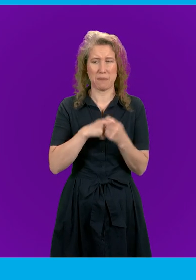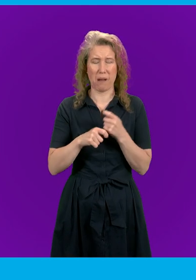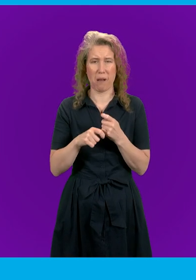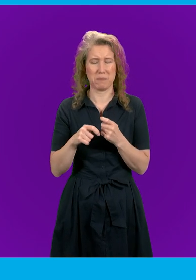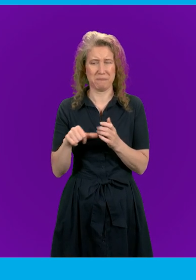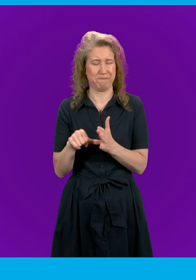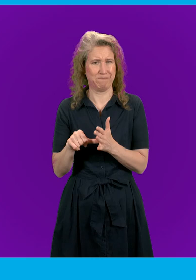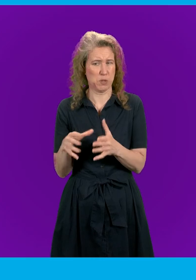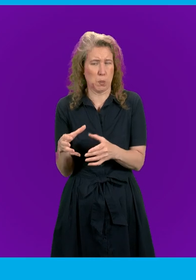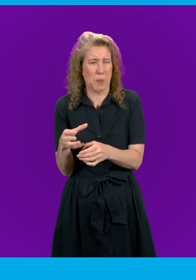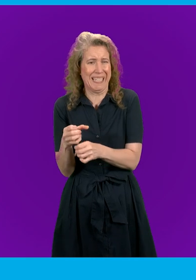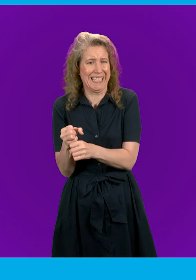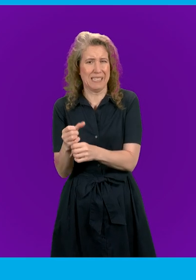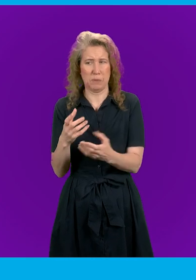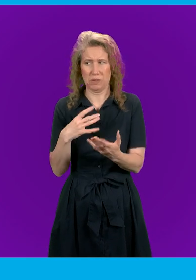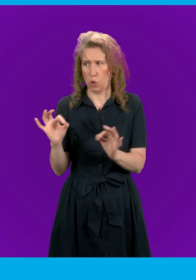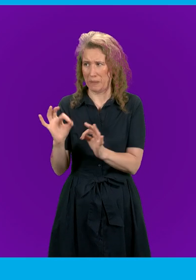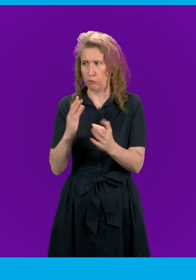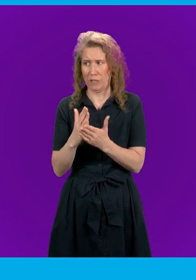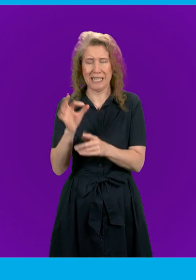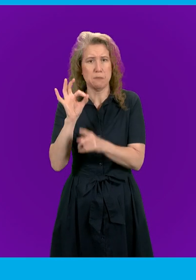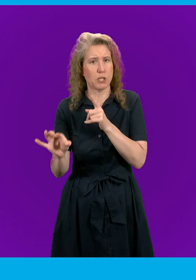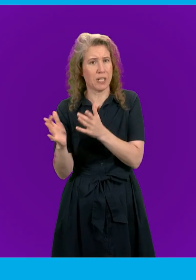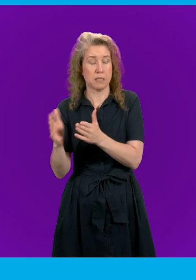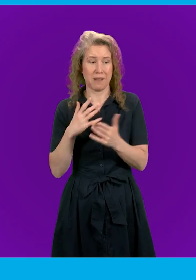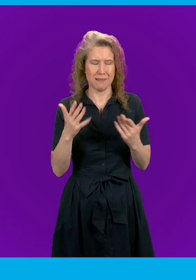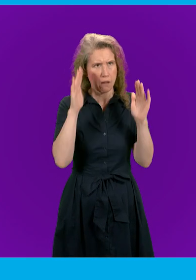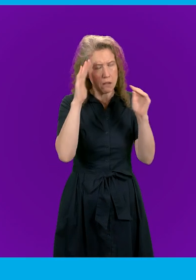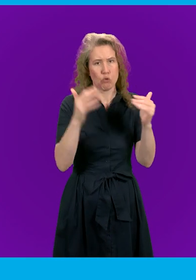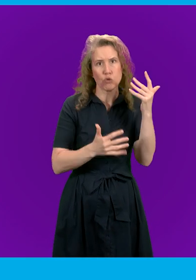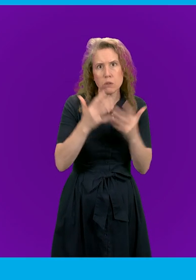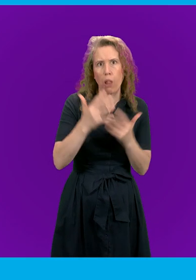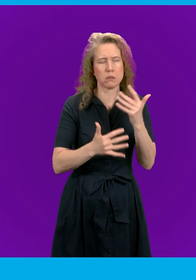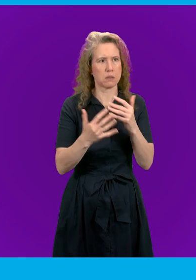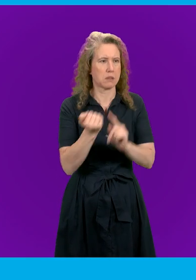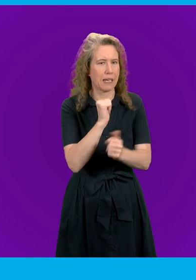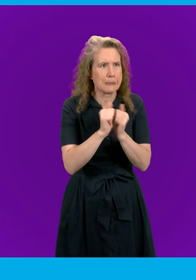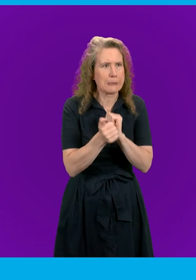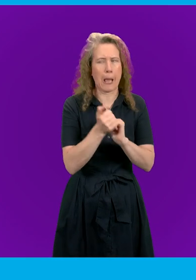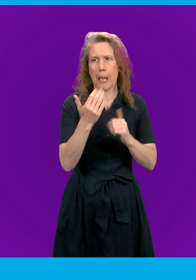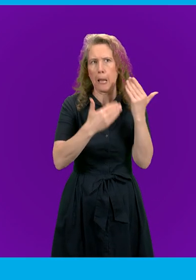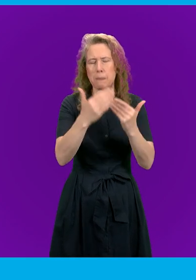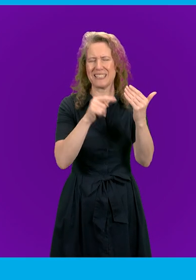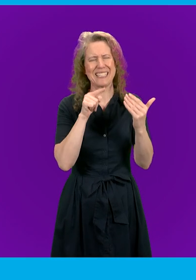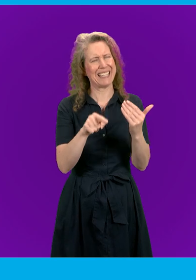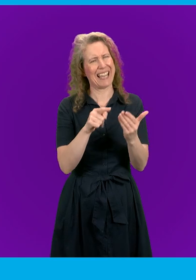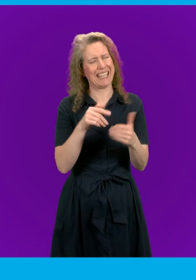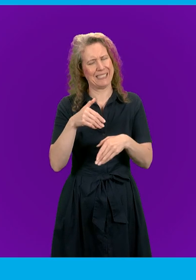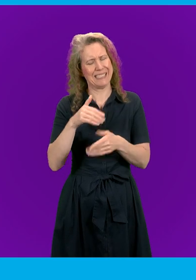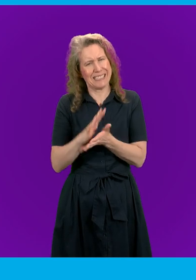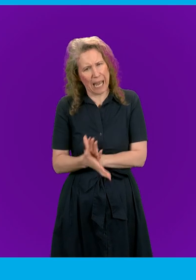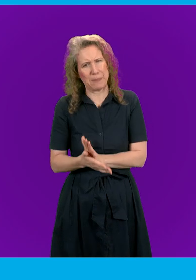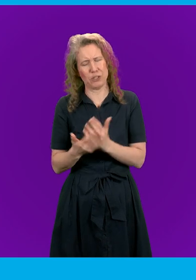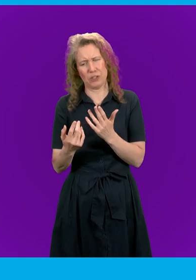think the focus that we have now on results is to the detriment of